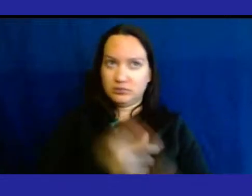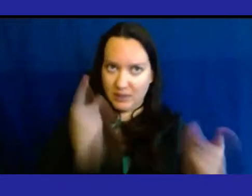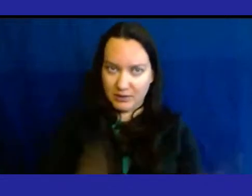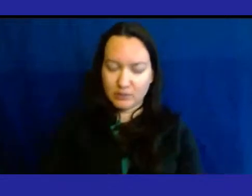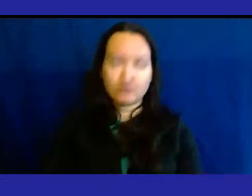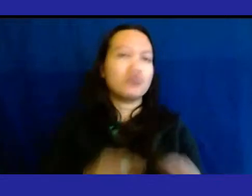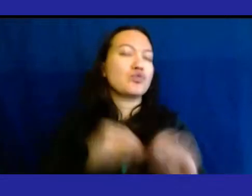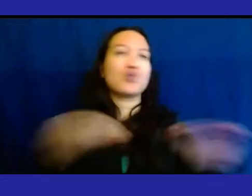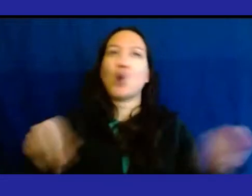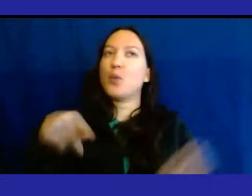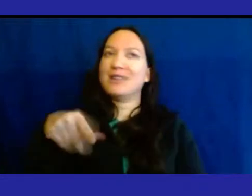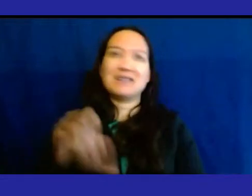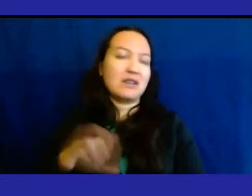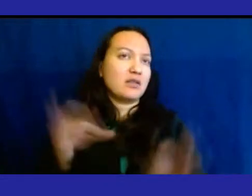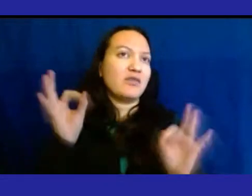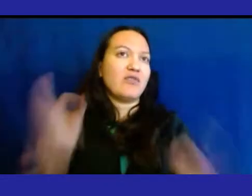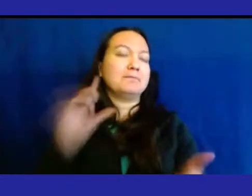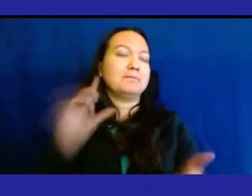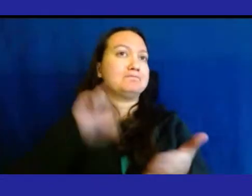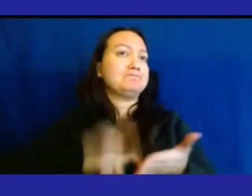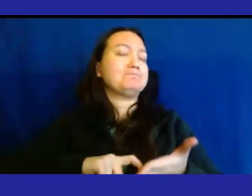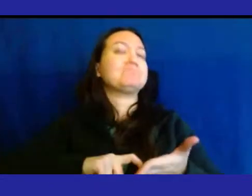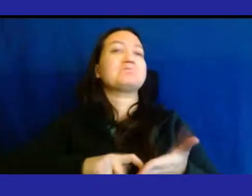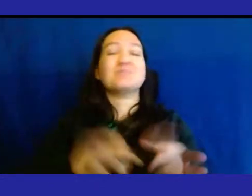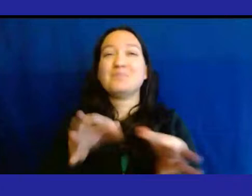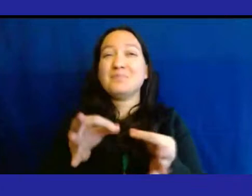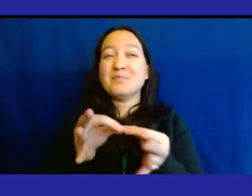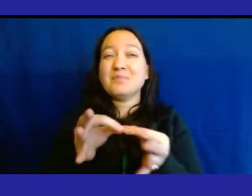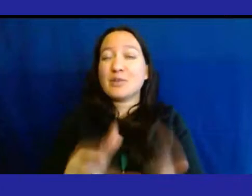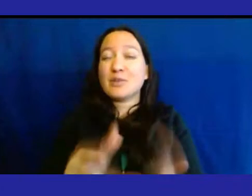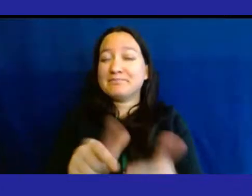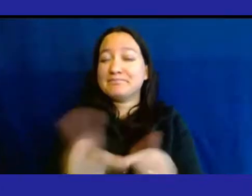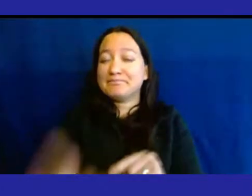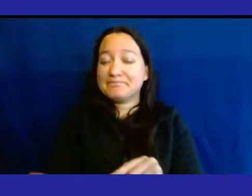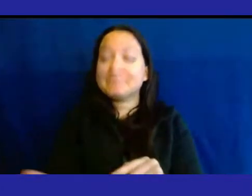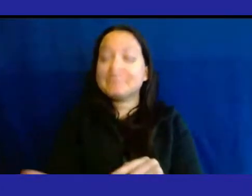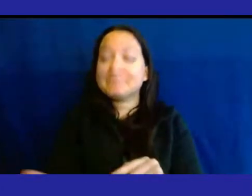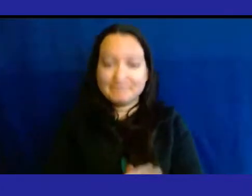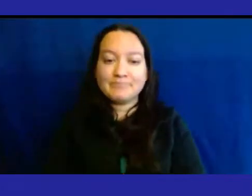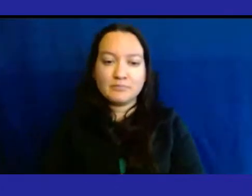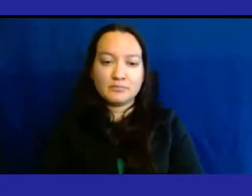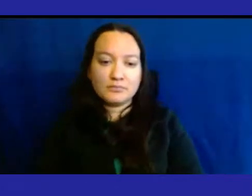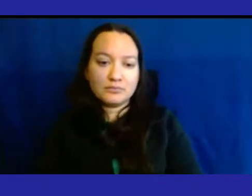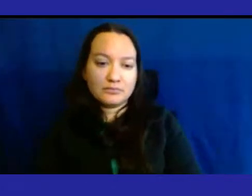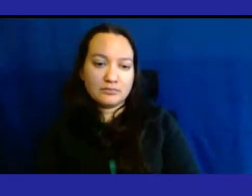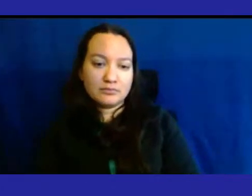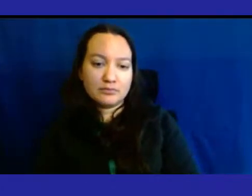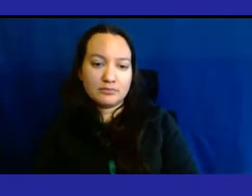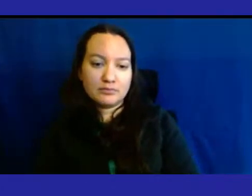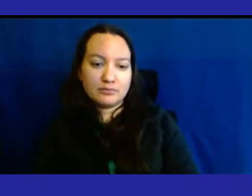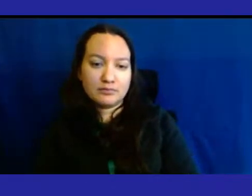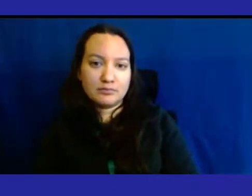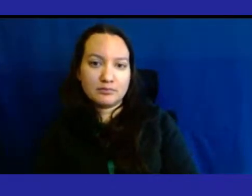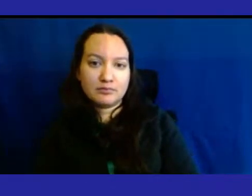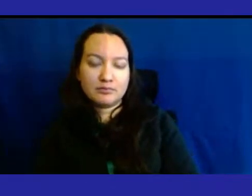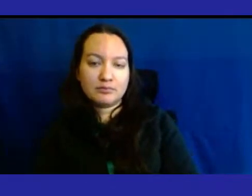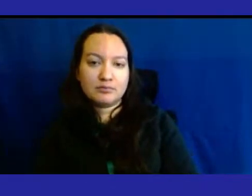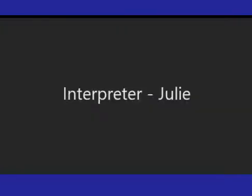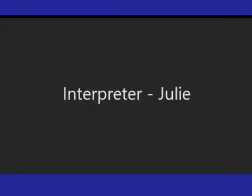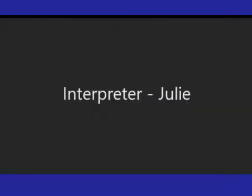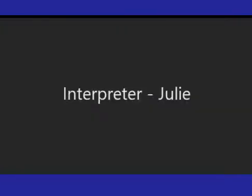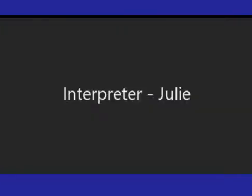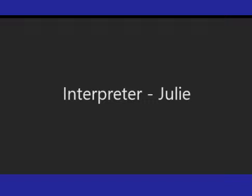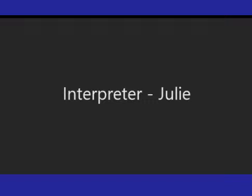probable cause finding. So you'll see that the looking at the categories, when you look at the last